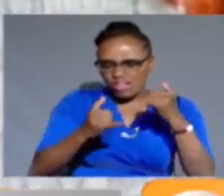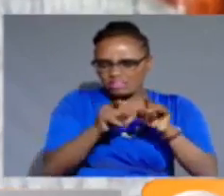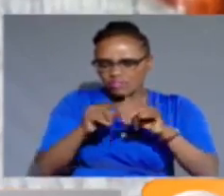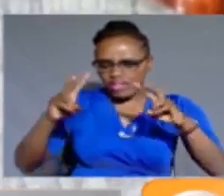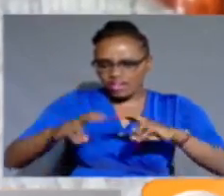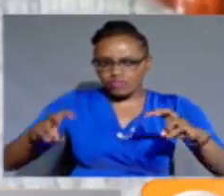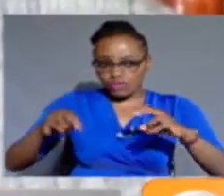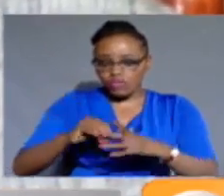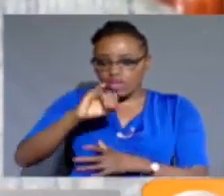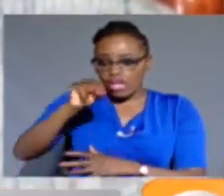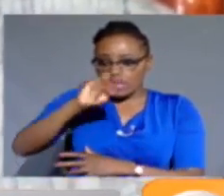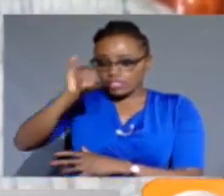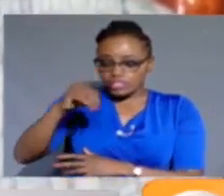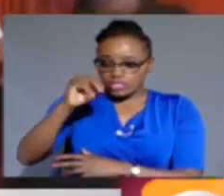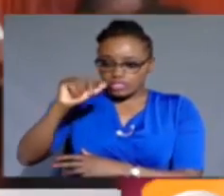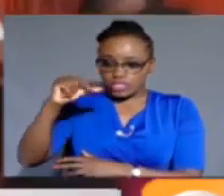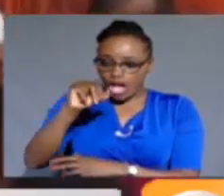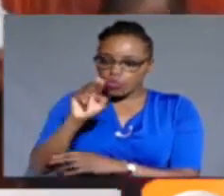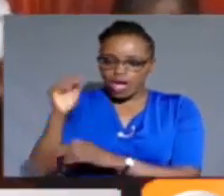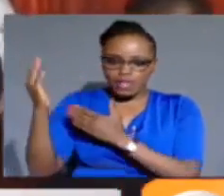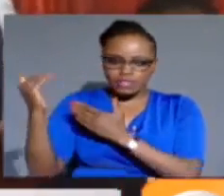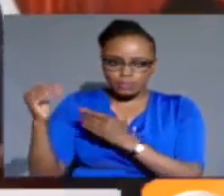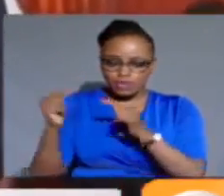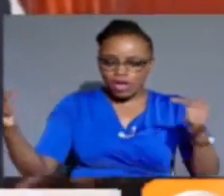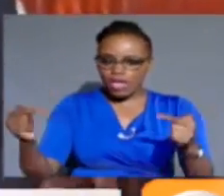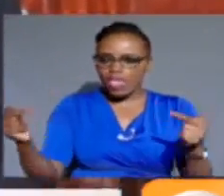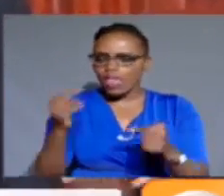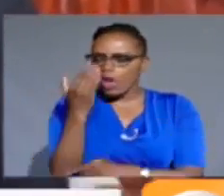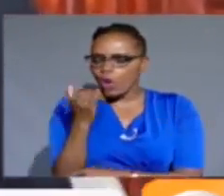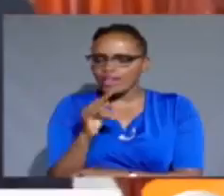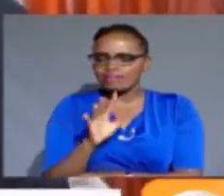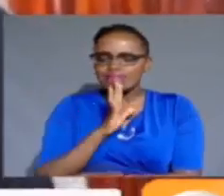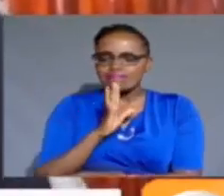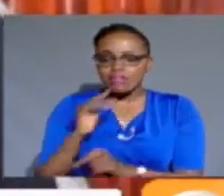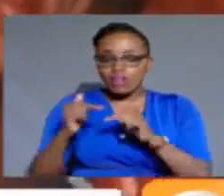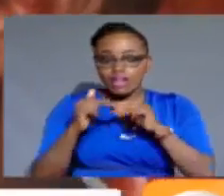their investigations. Jaguar is expected to be charged with incitement for remark.